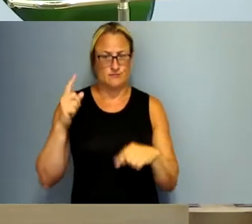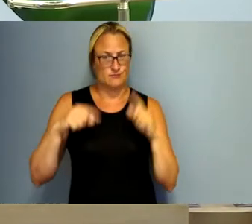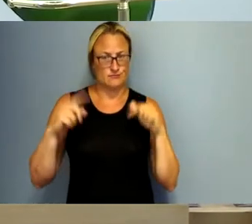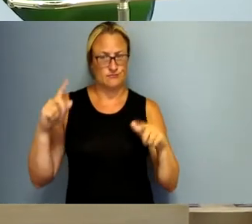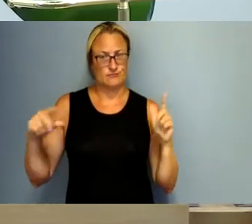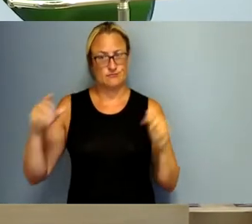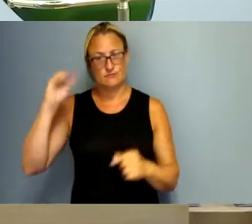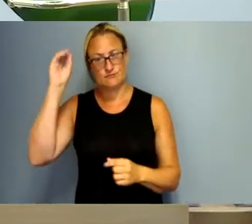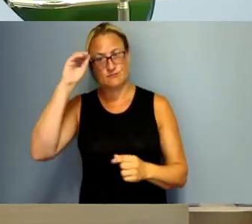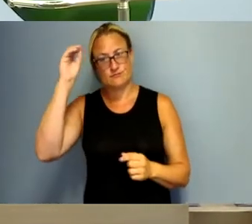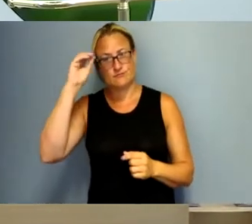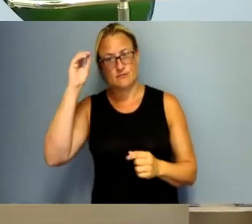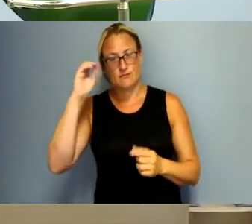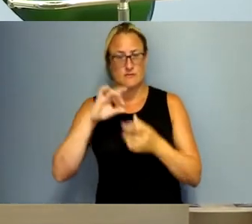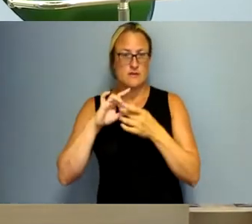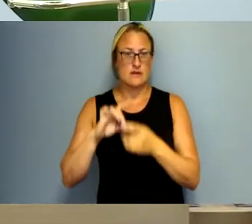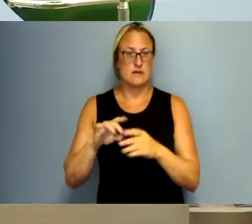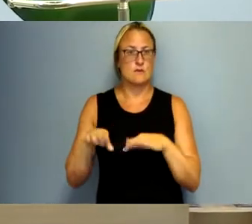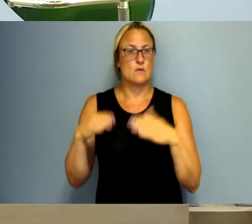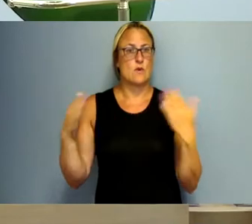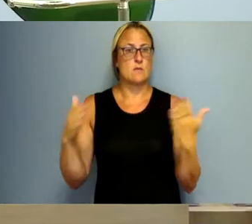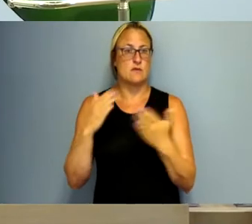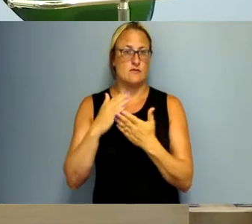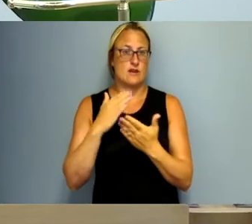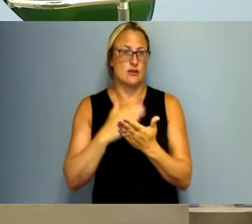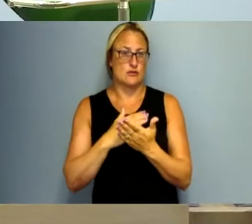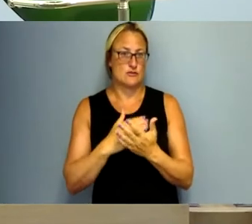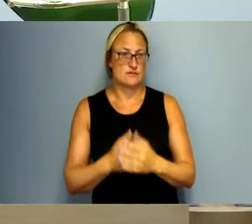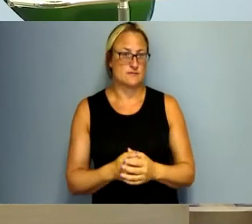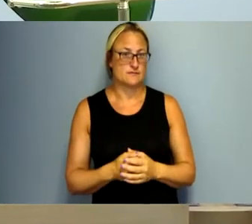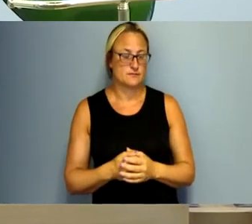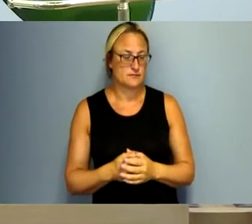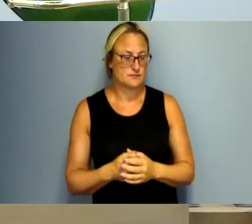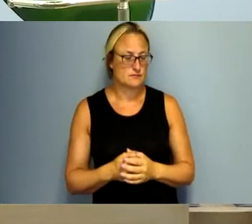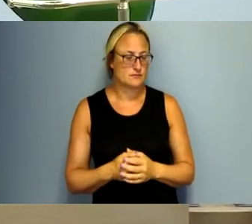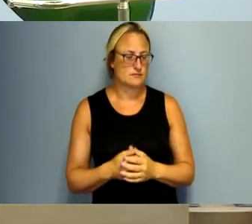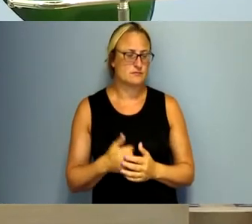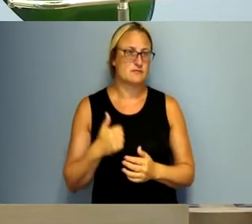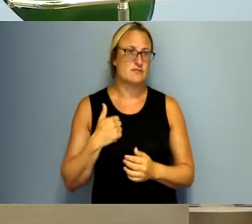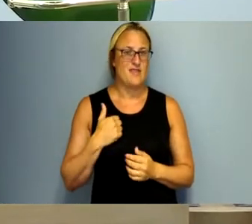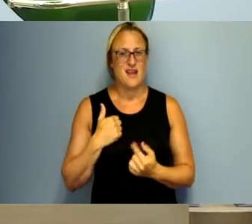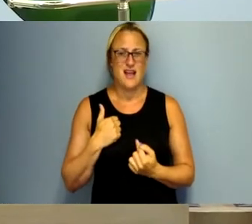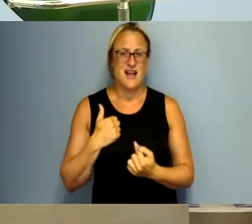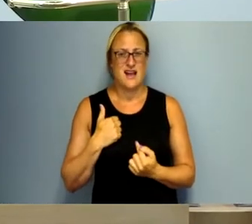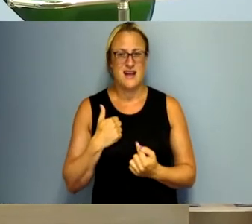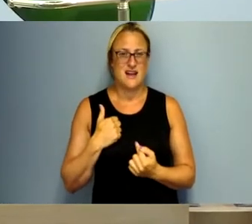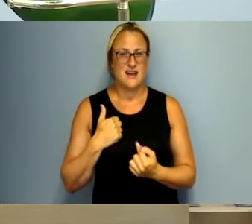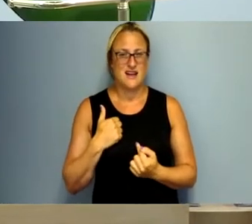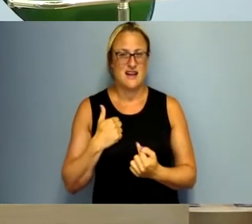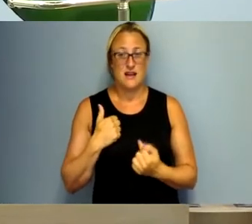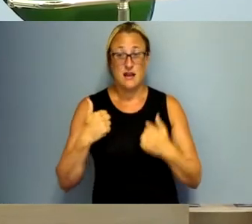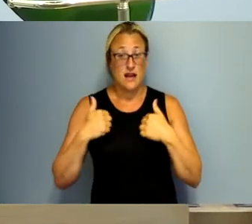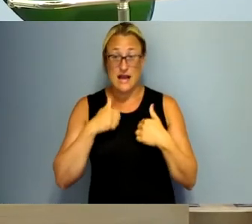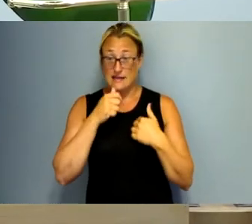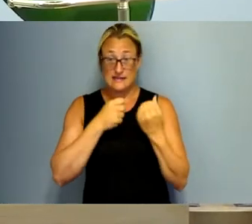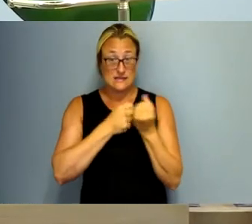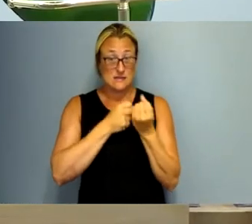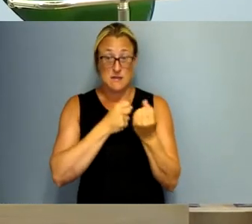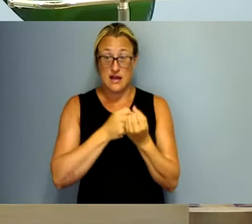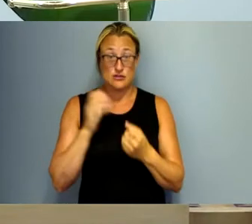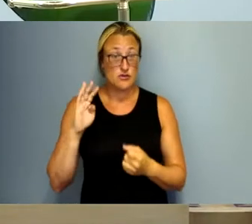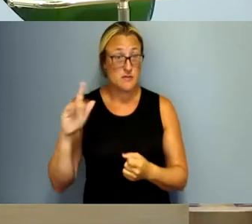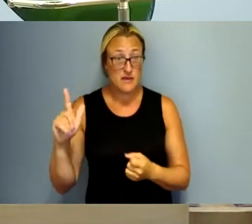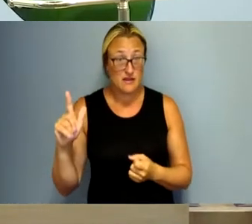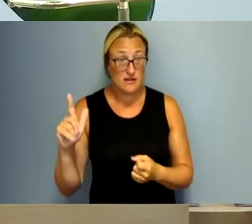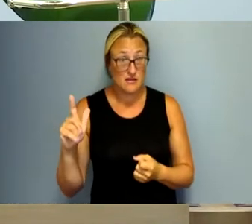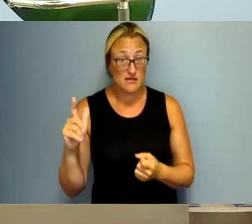came to open records. And I was kind of like, I wasn't the sponsor of the bill. I was kind